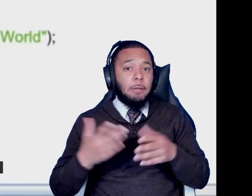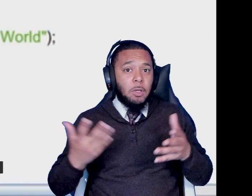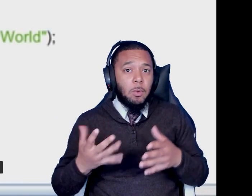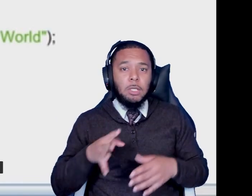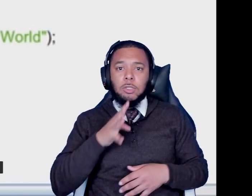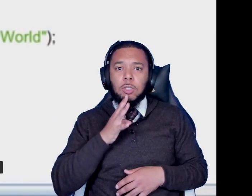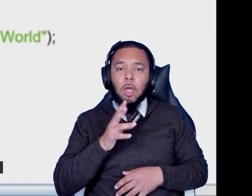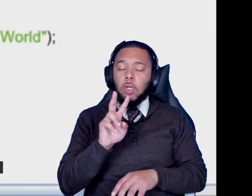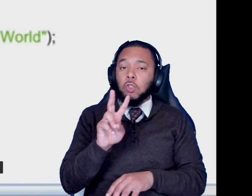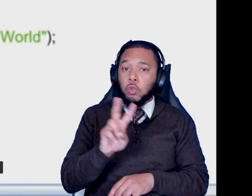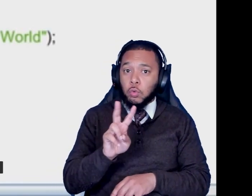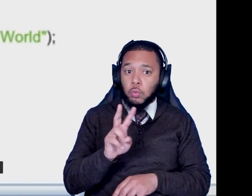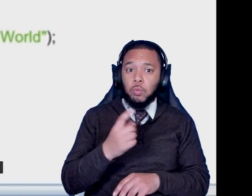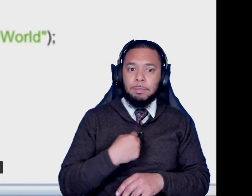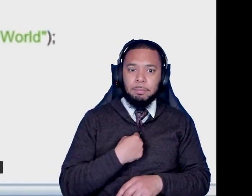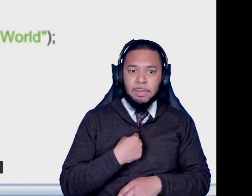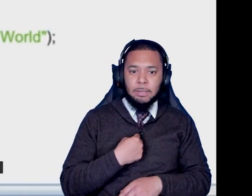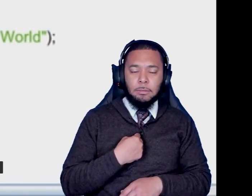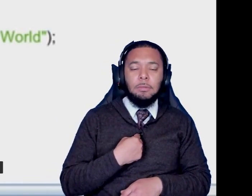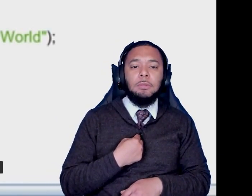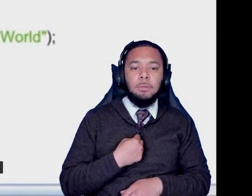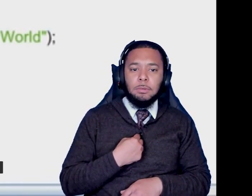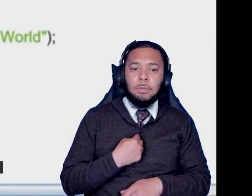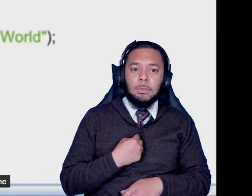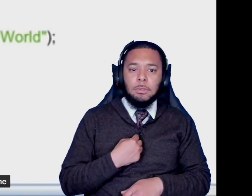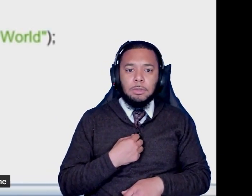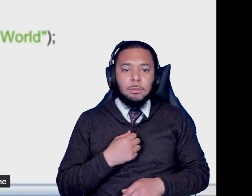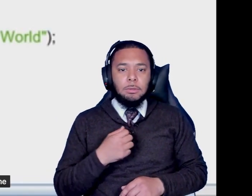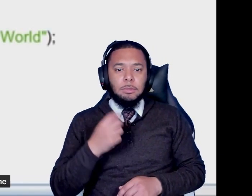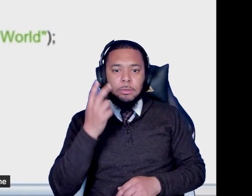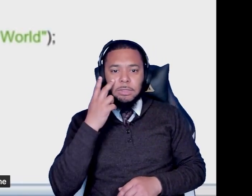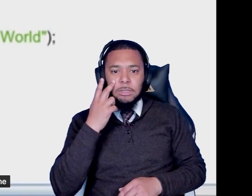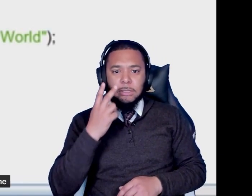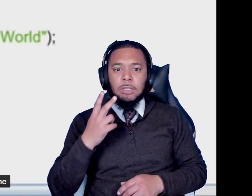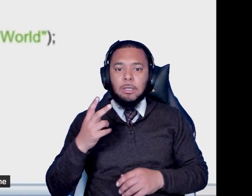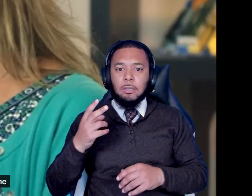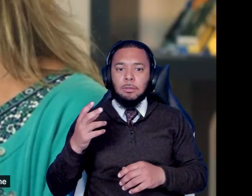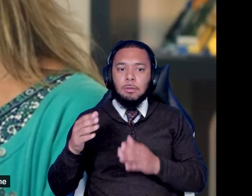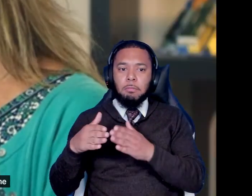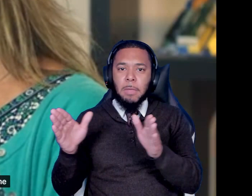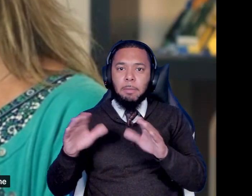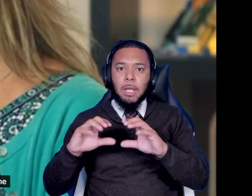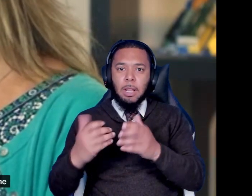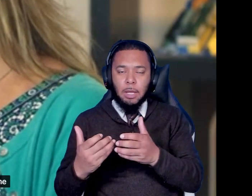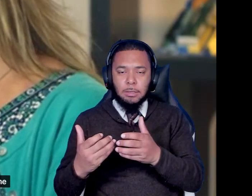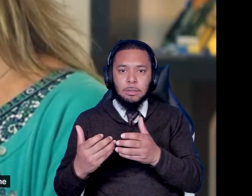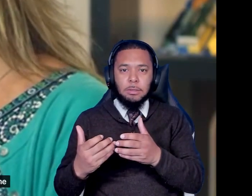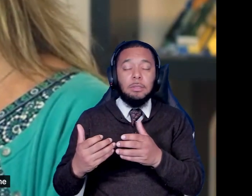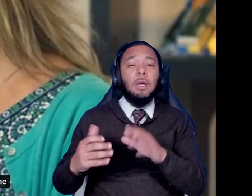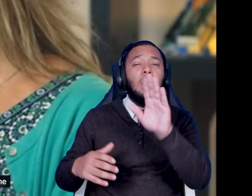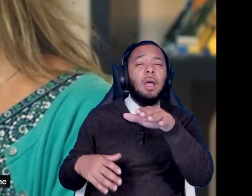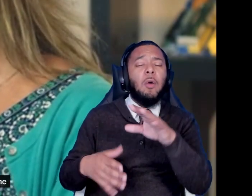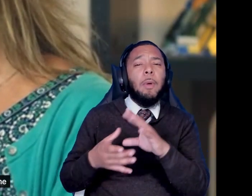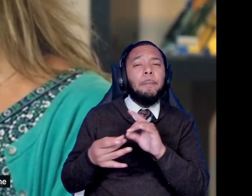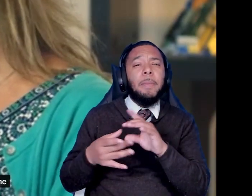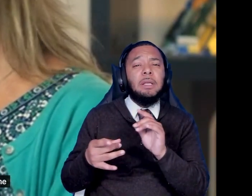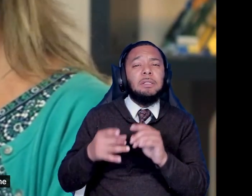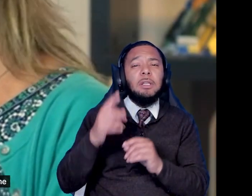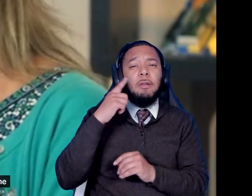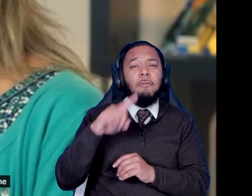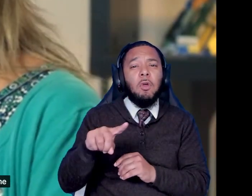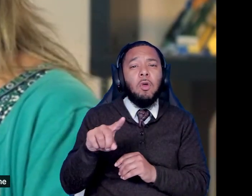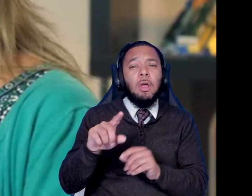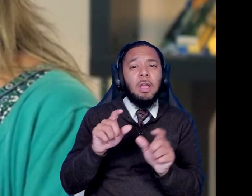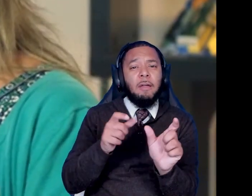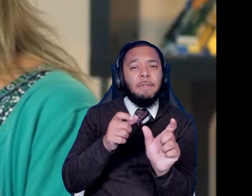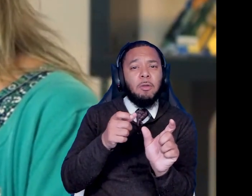talktome.java, and so up here I have public class talk to me. I also wanted to mention that in variable names